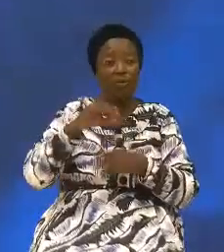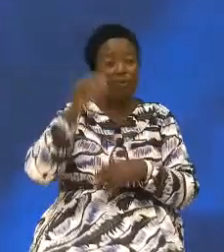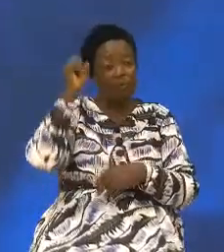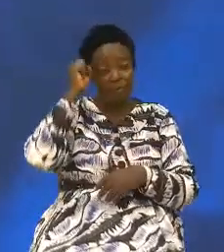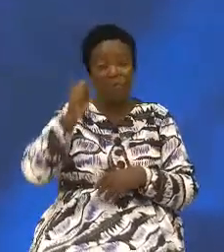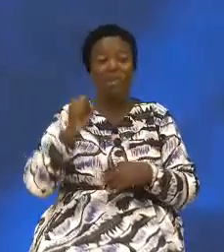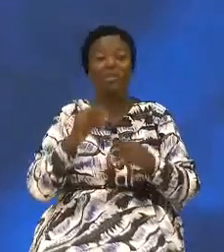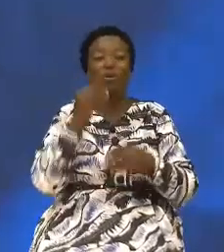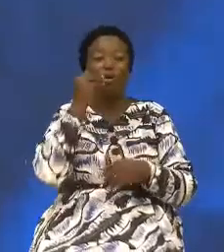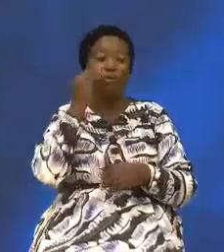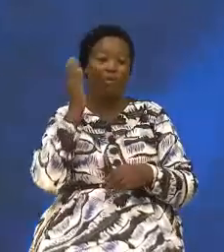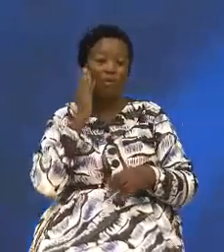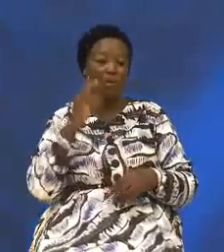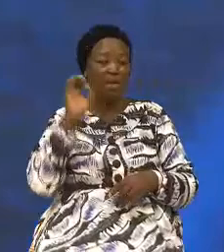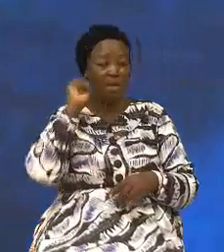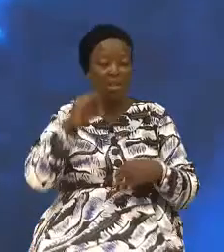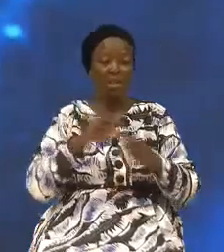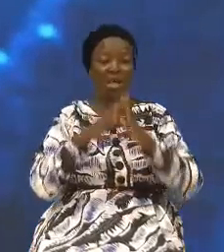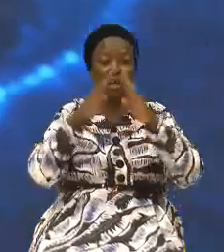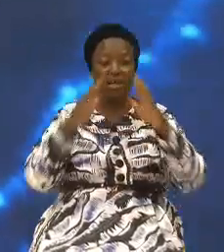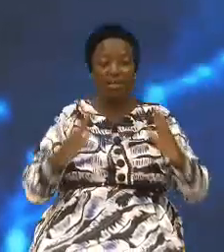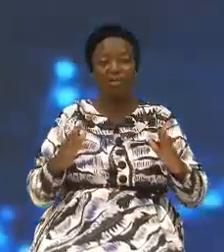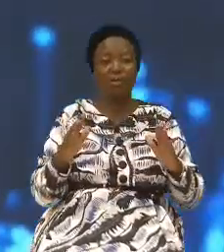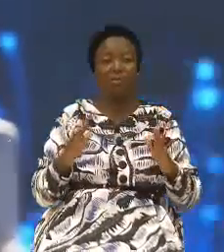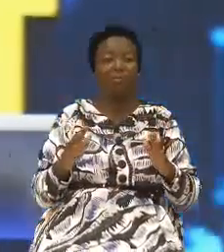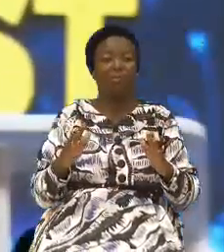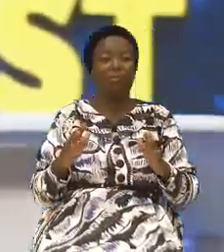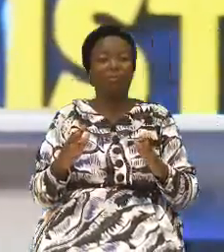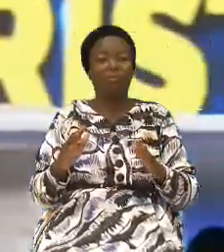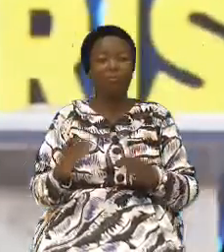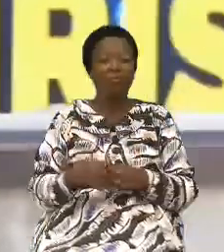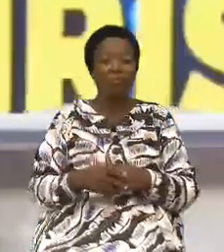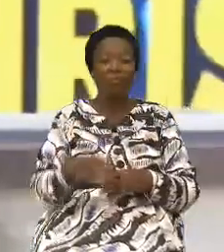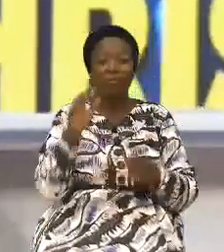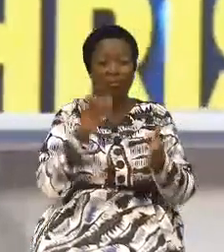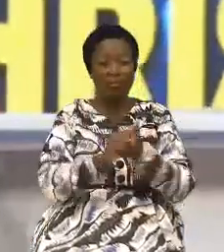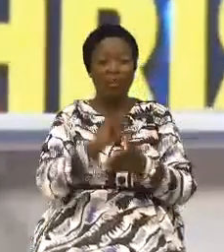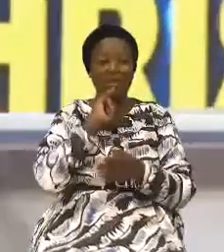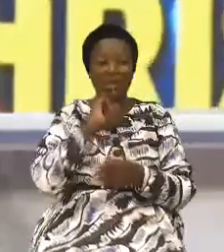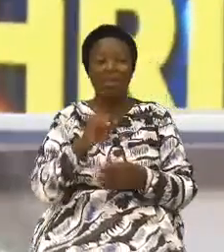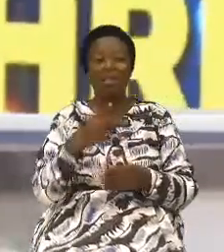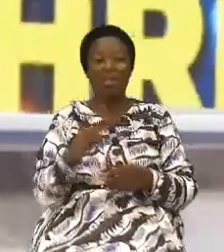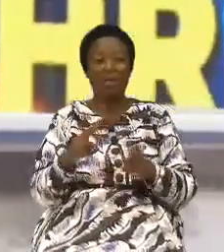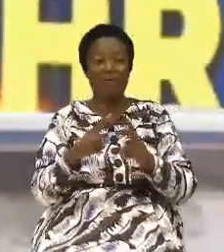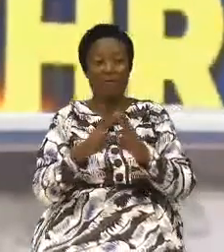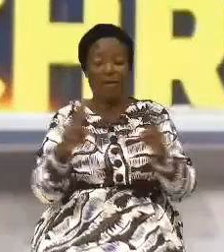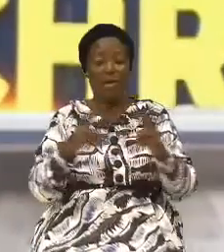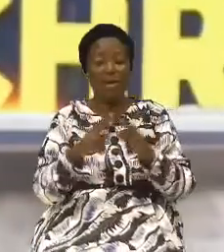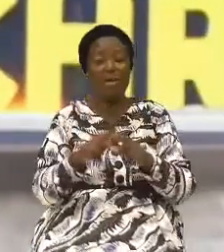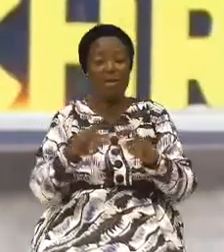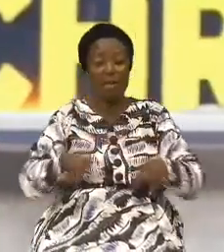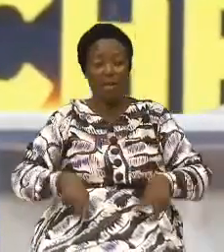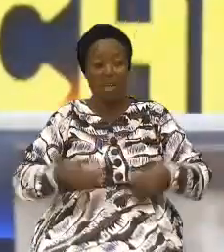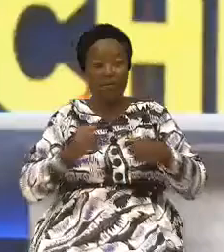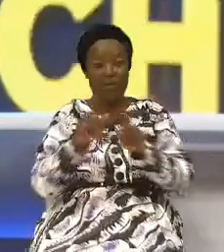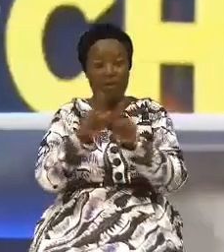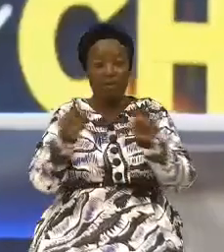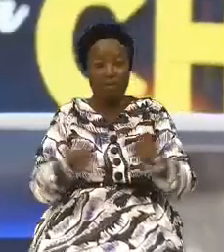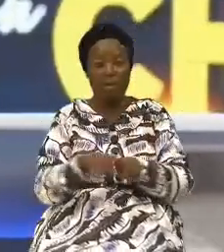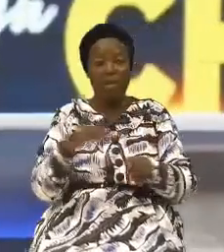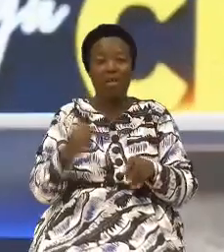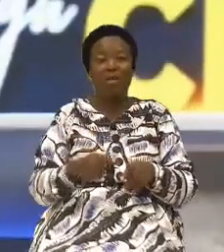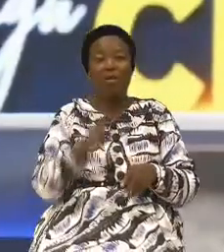Out of a sanctuary. That is the very dwelling place of God. That's where